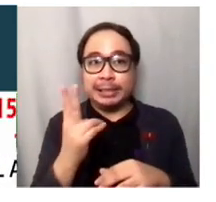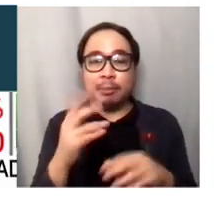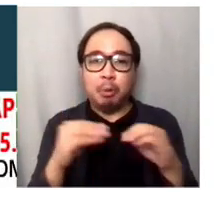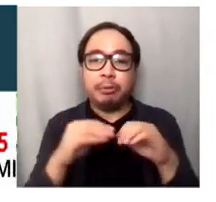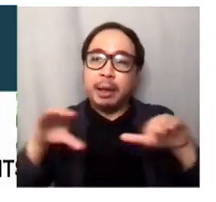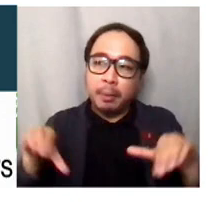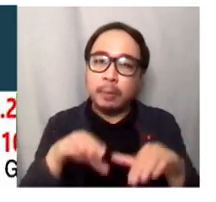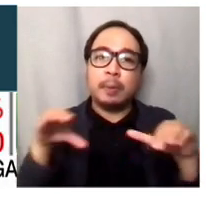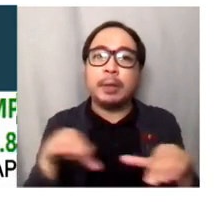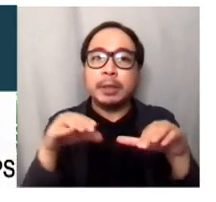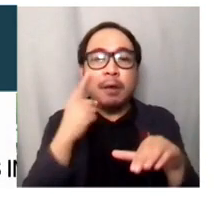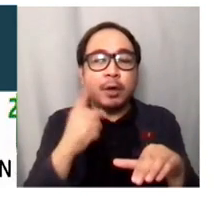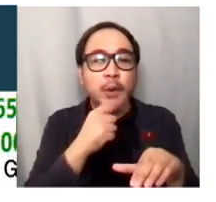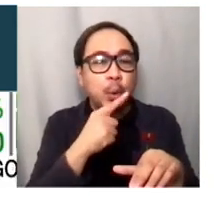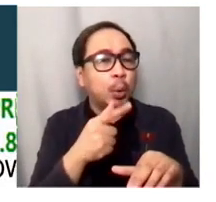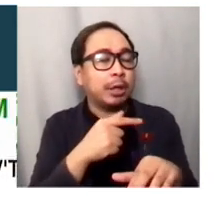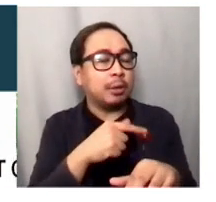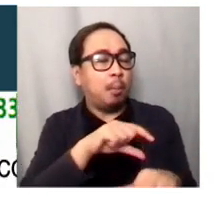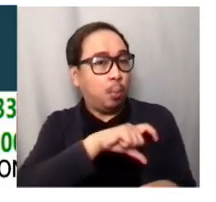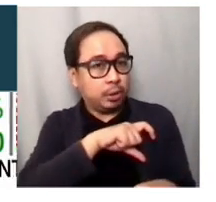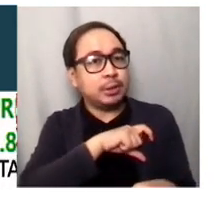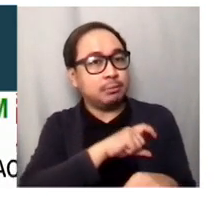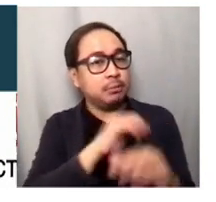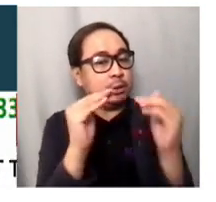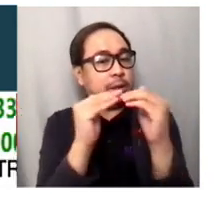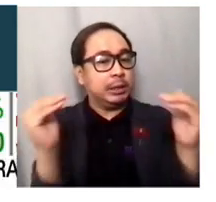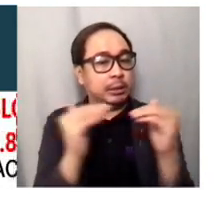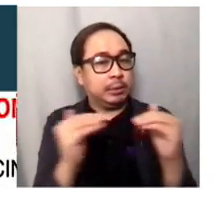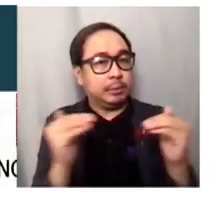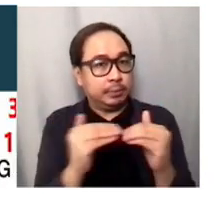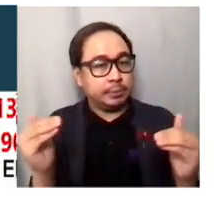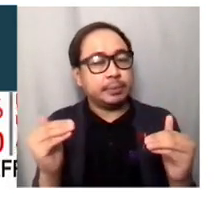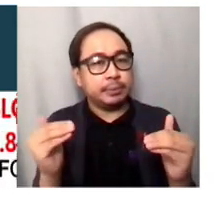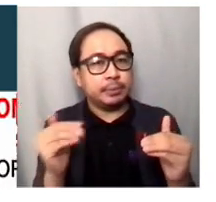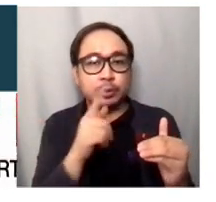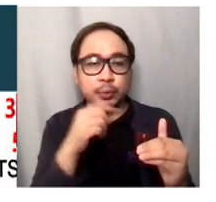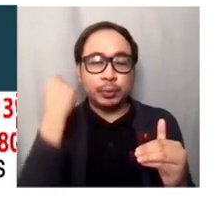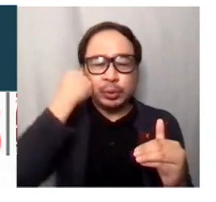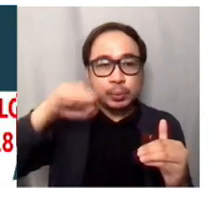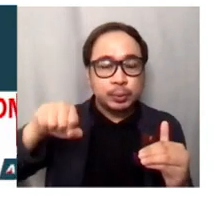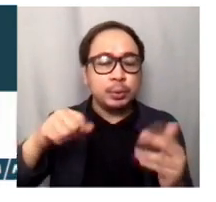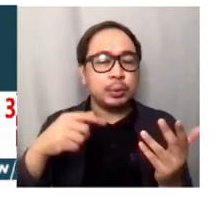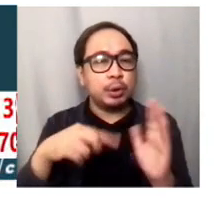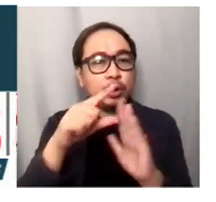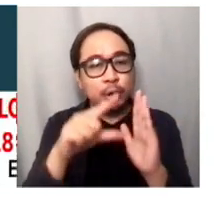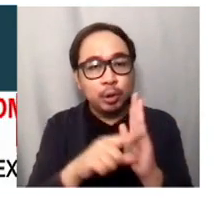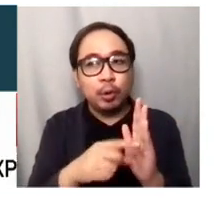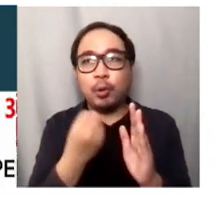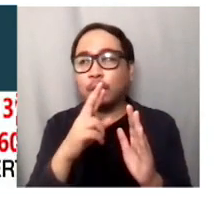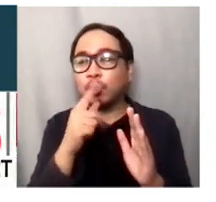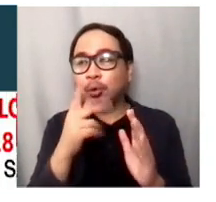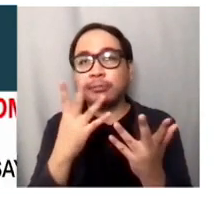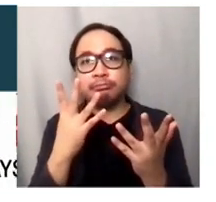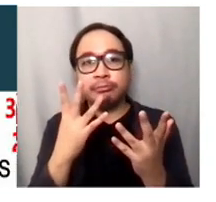those in their ranks who break the law or who do shortcuts. Of